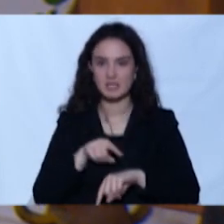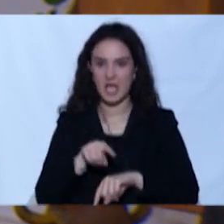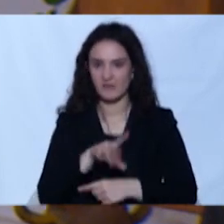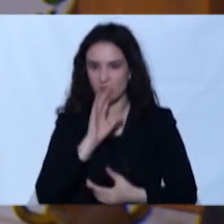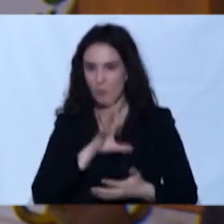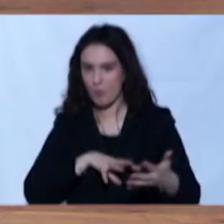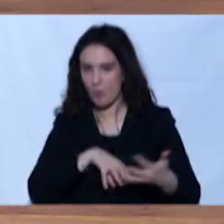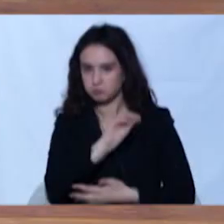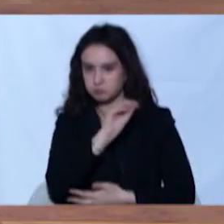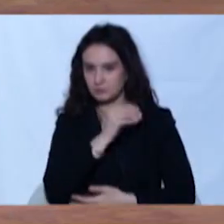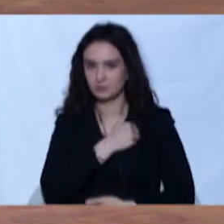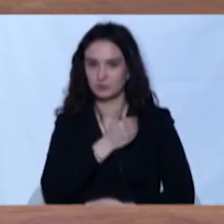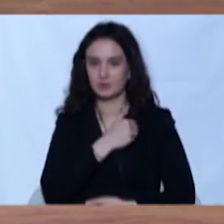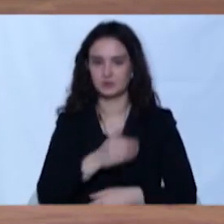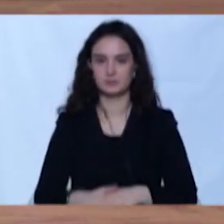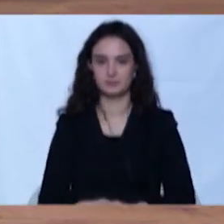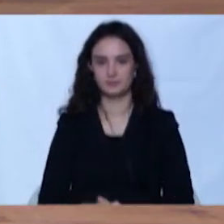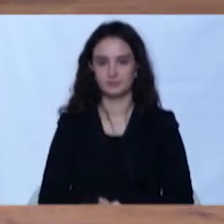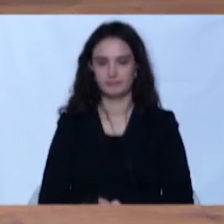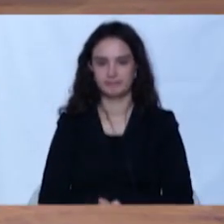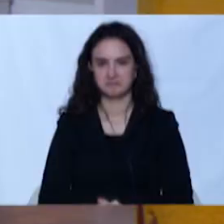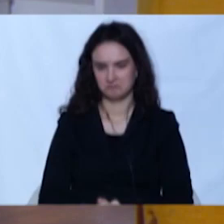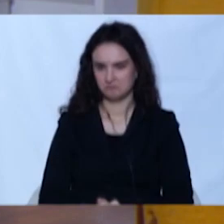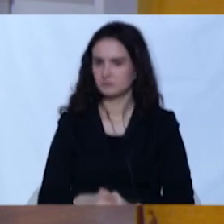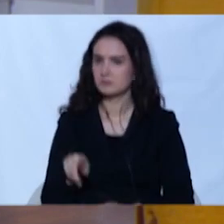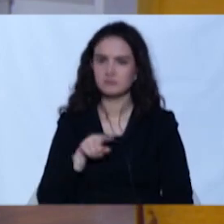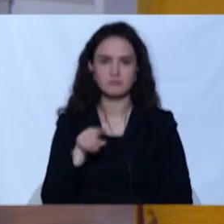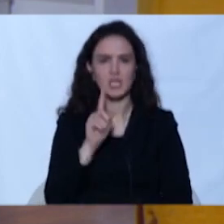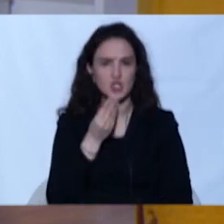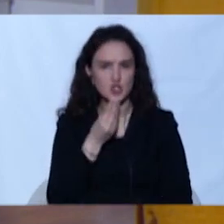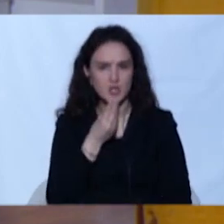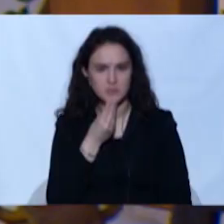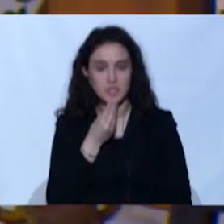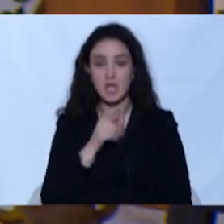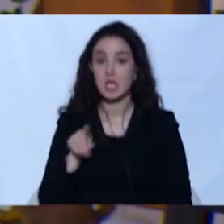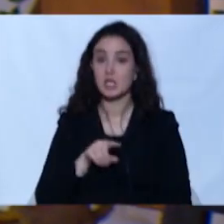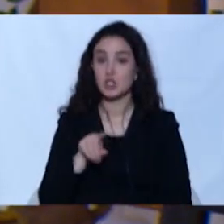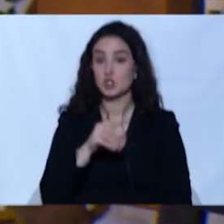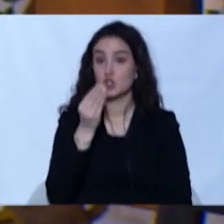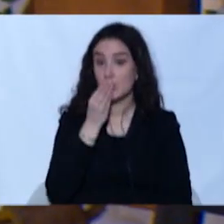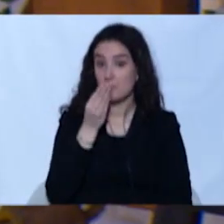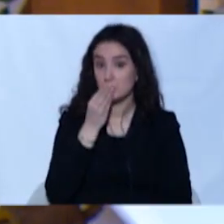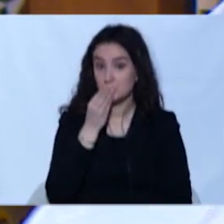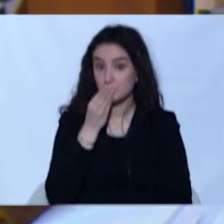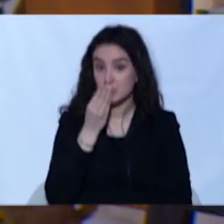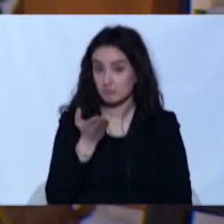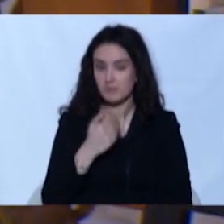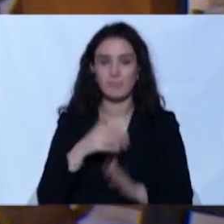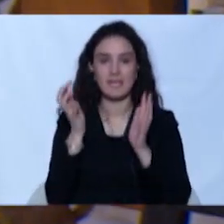mouse. No. What does the mouse eat? The mouse eats berries,